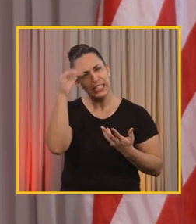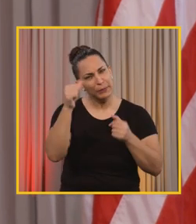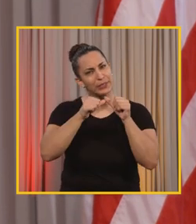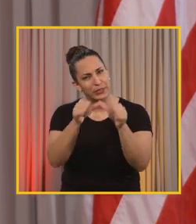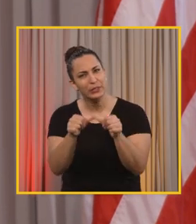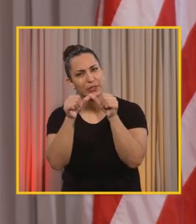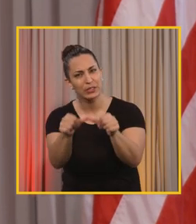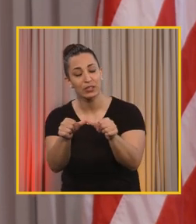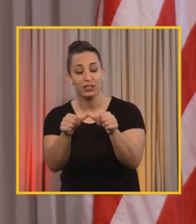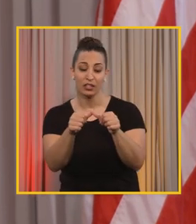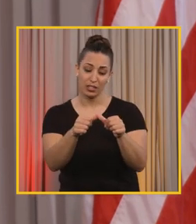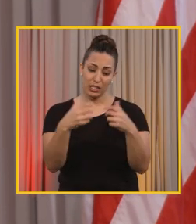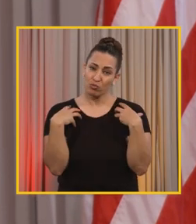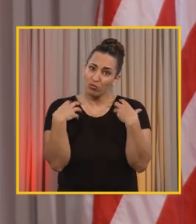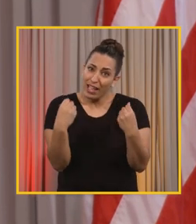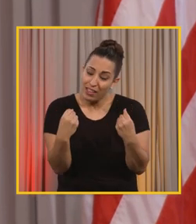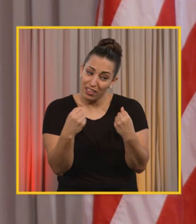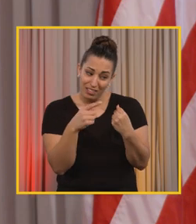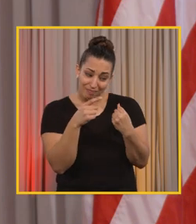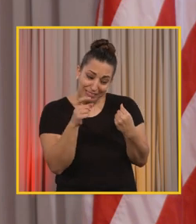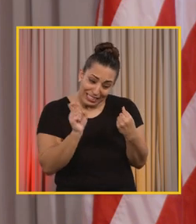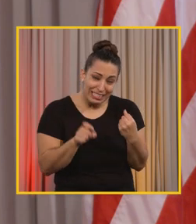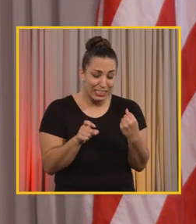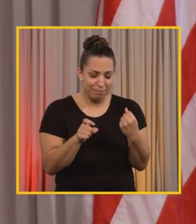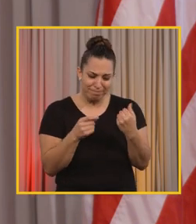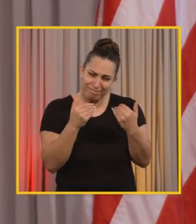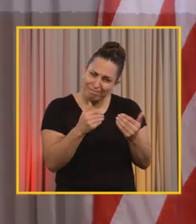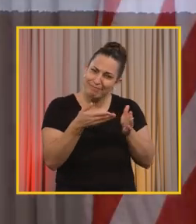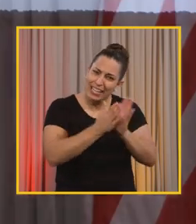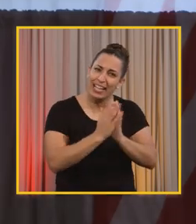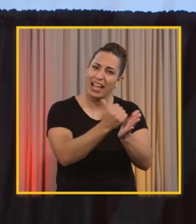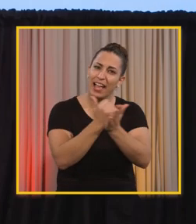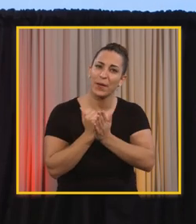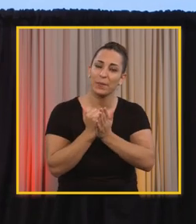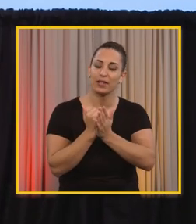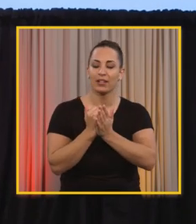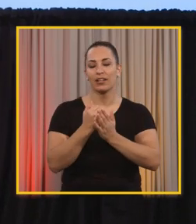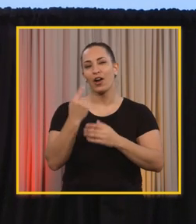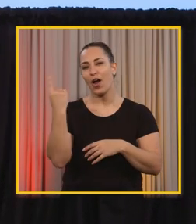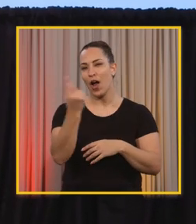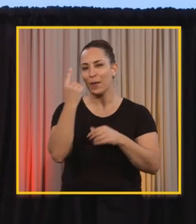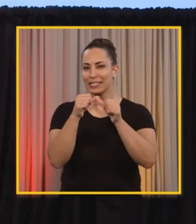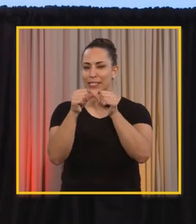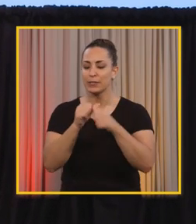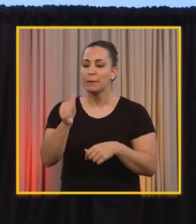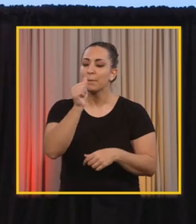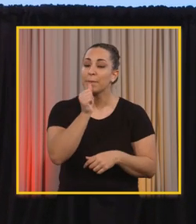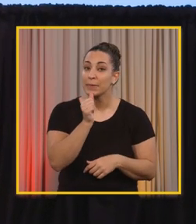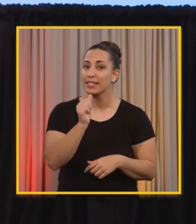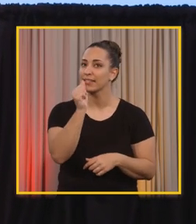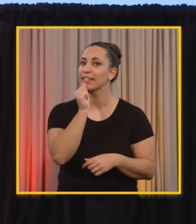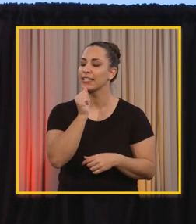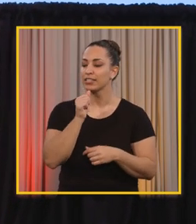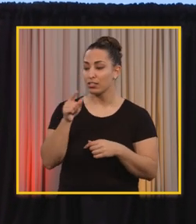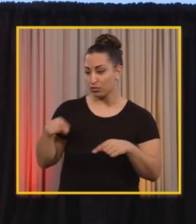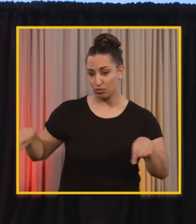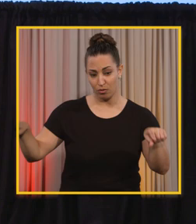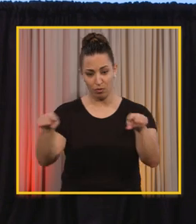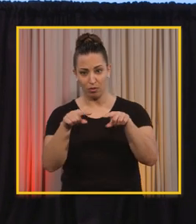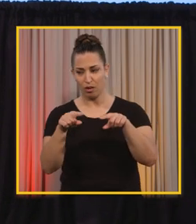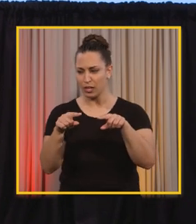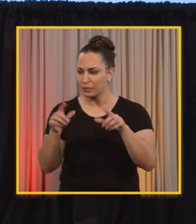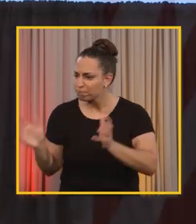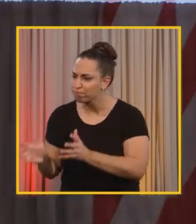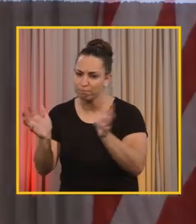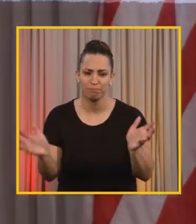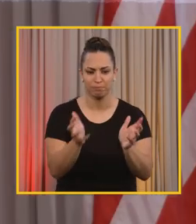give. May you have the strength to ask for help when you are in need. And may you always have the patience to aid and encourage those around